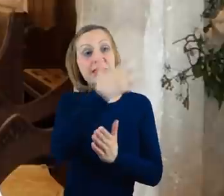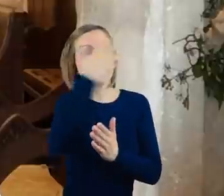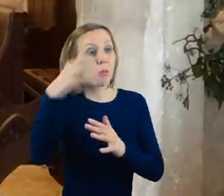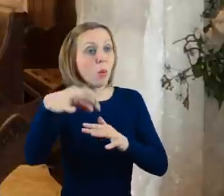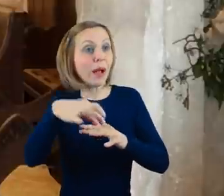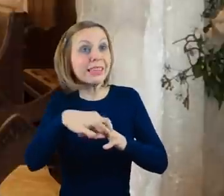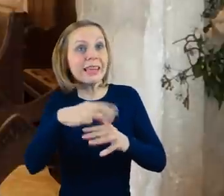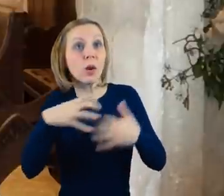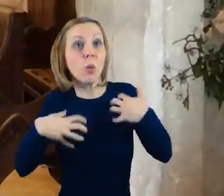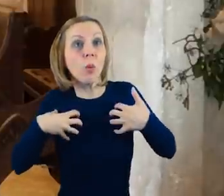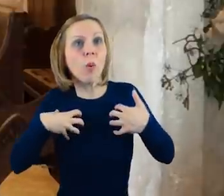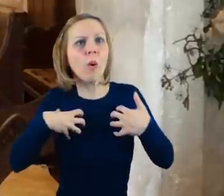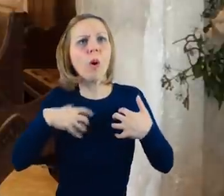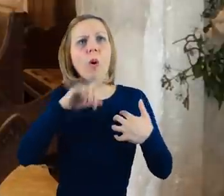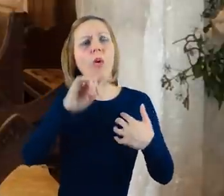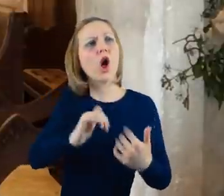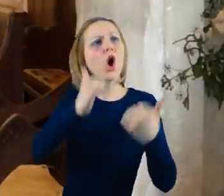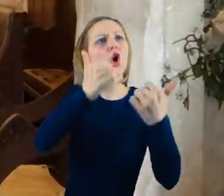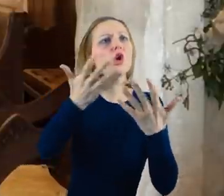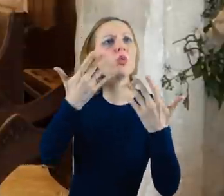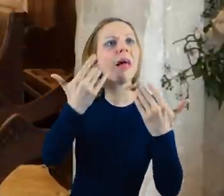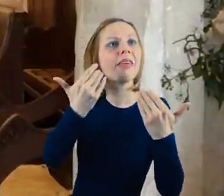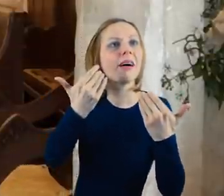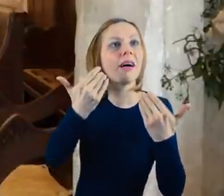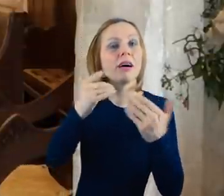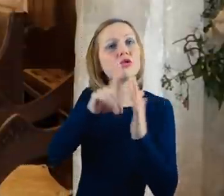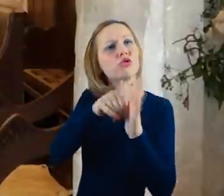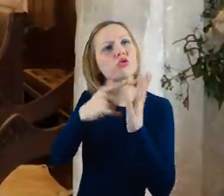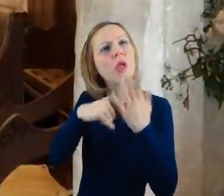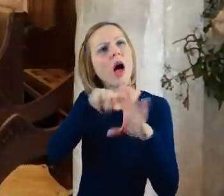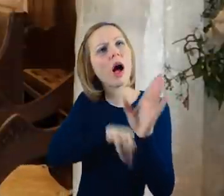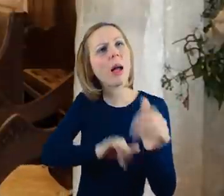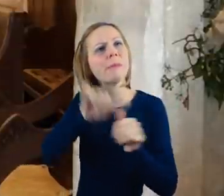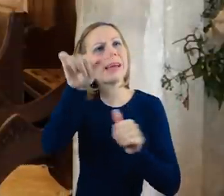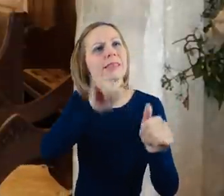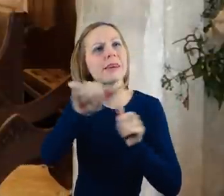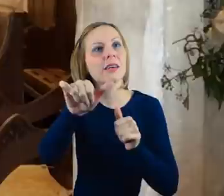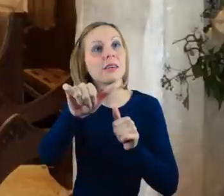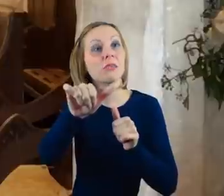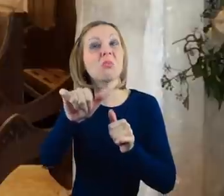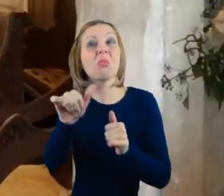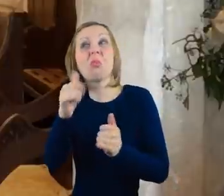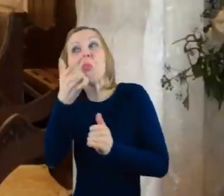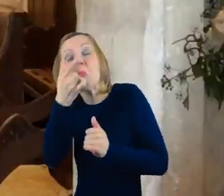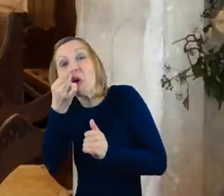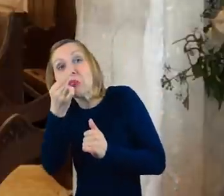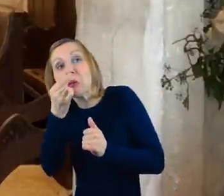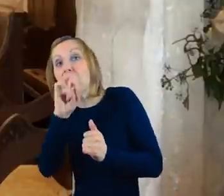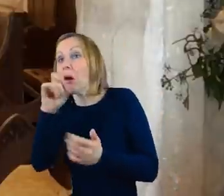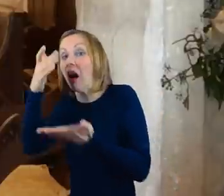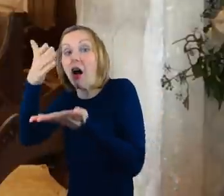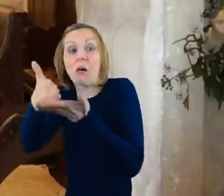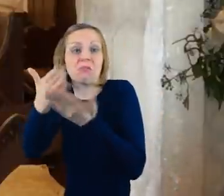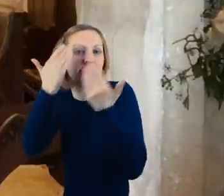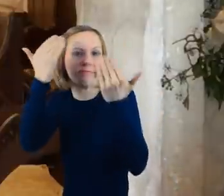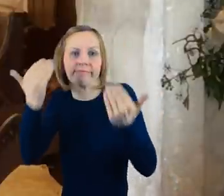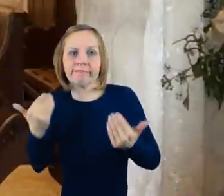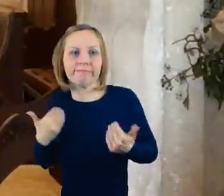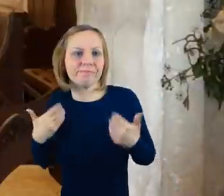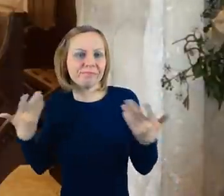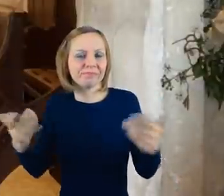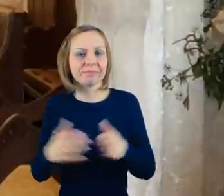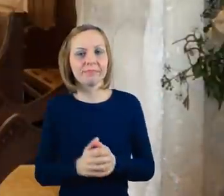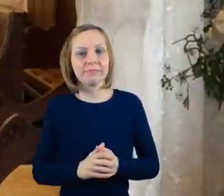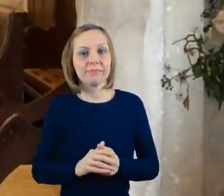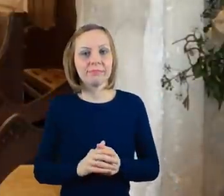good weather in, say, July, it cannot be guaranteed. On Plough Sunday, we are still